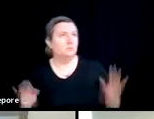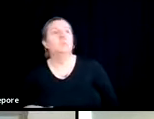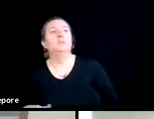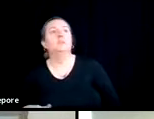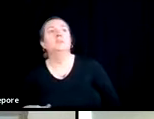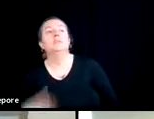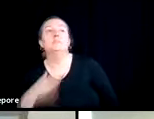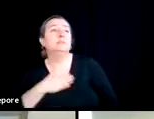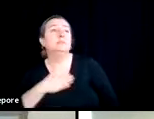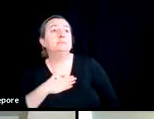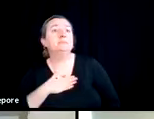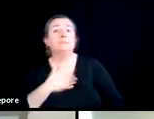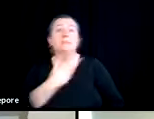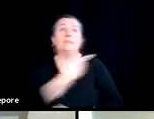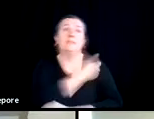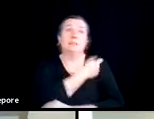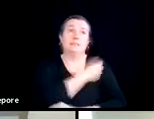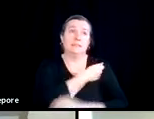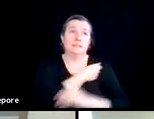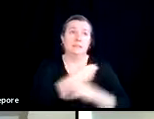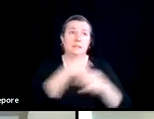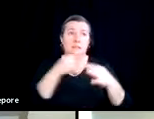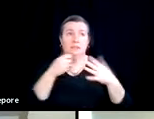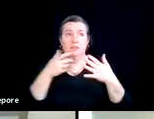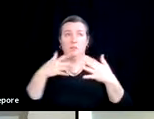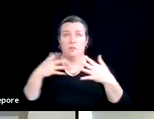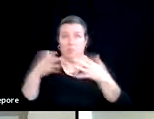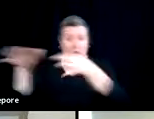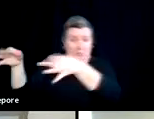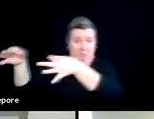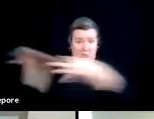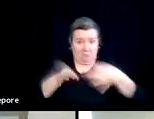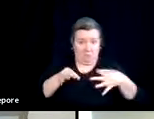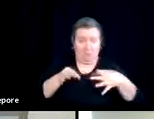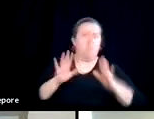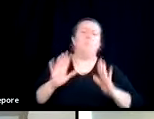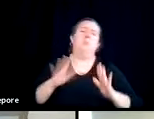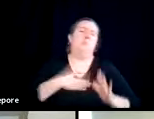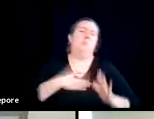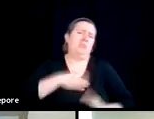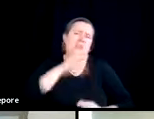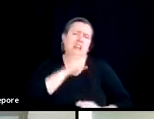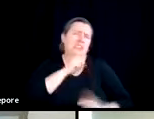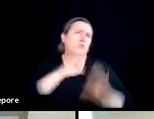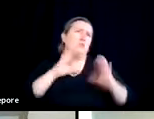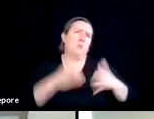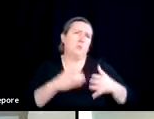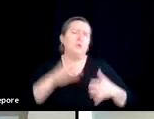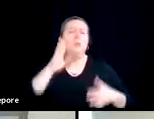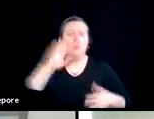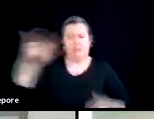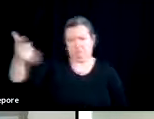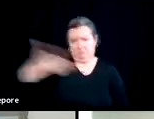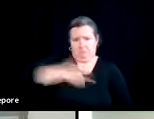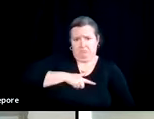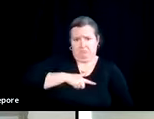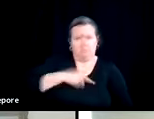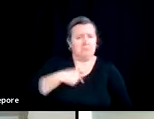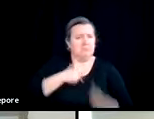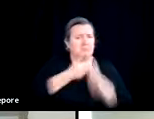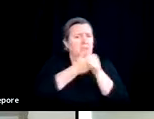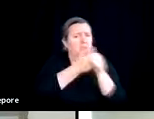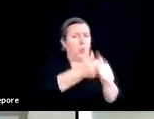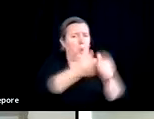at some point sooner than later, people in my category will be up to bat for the vaccine, but I